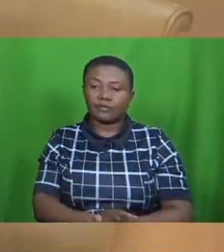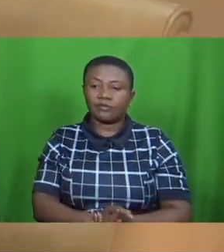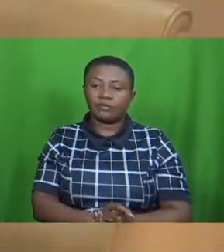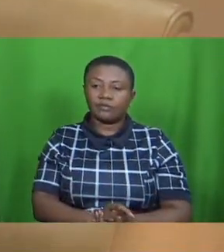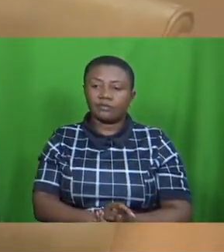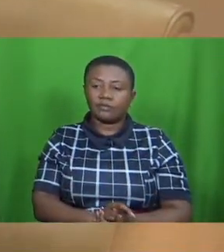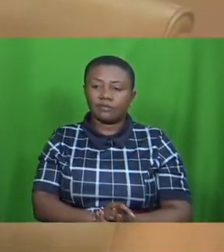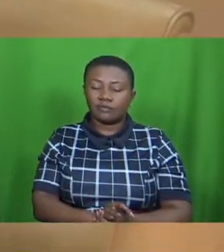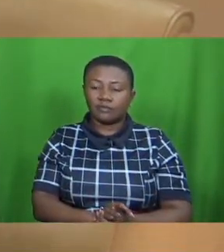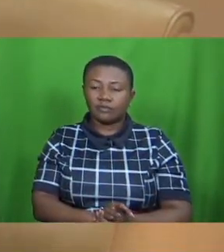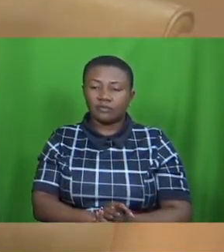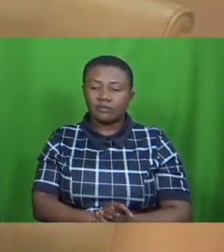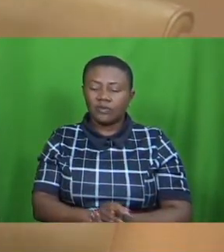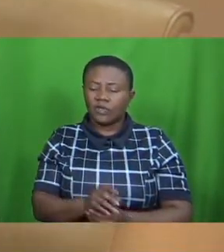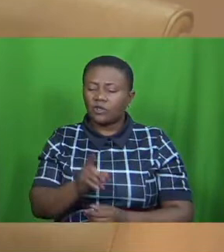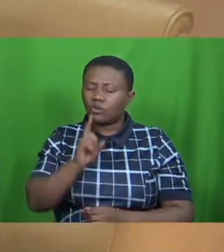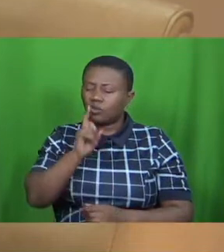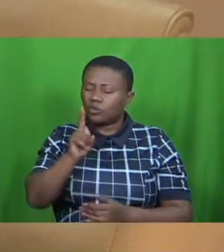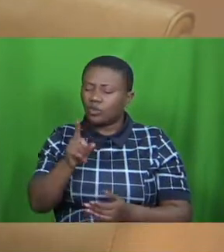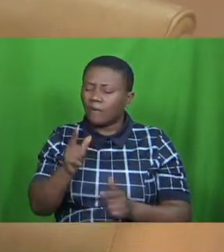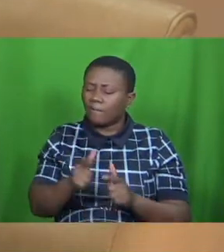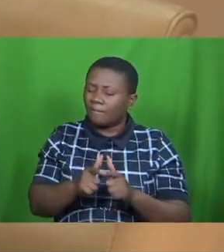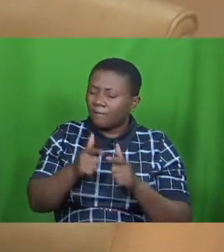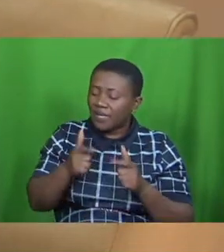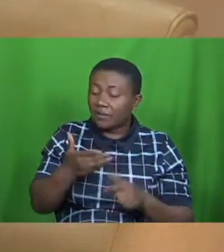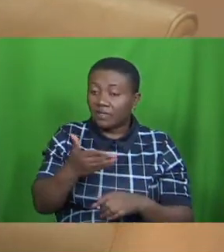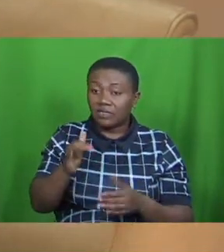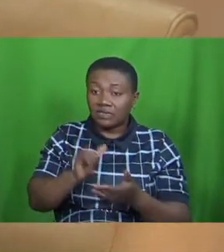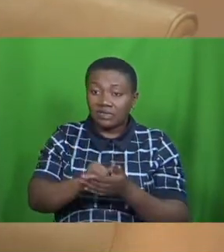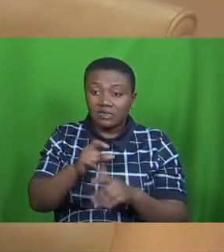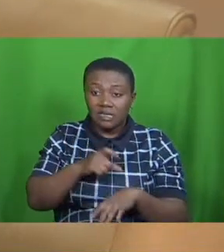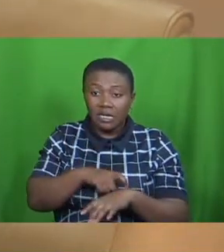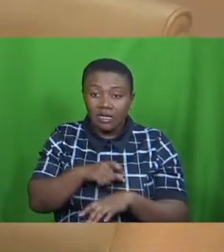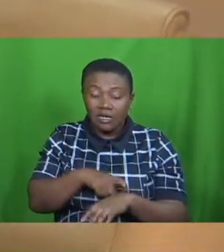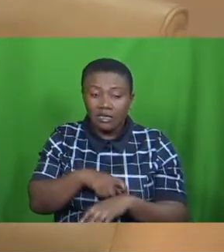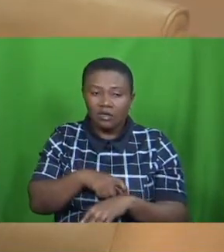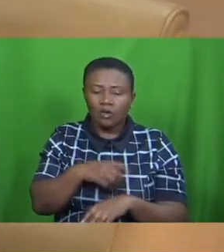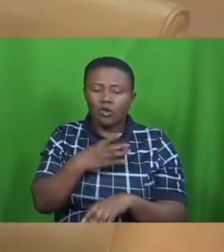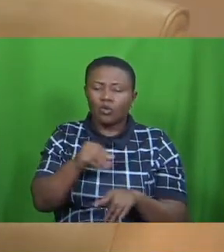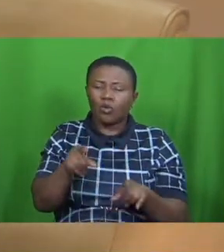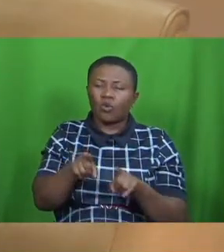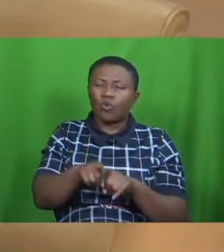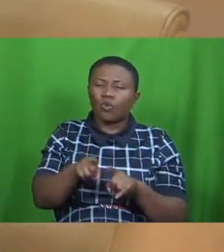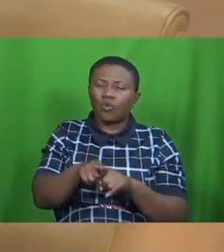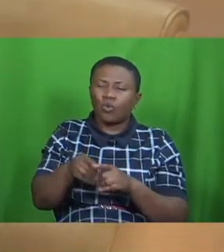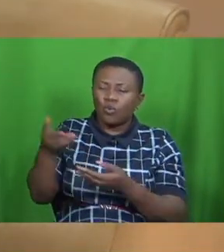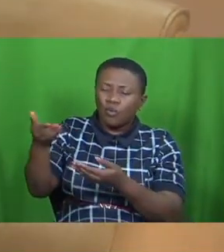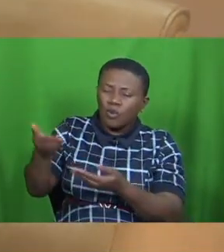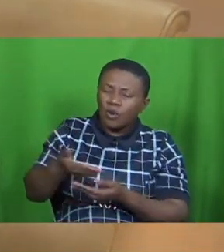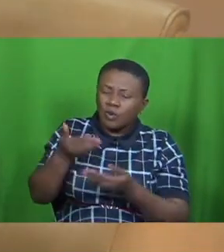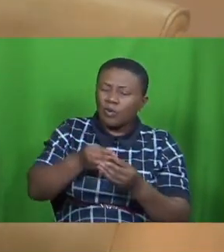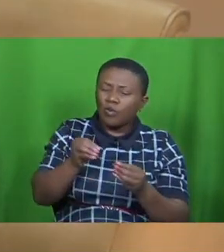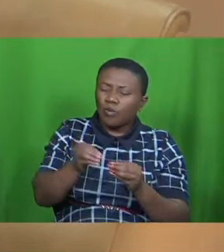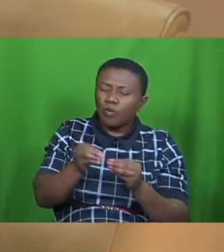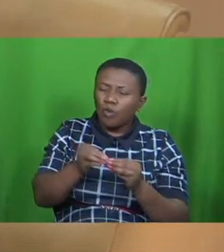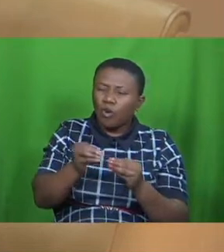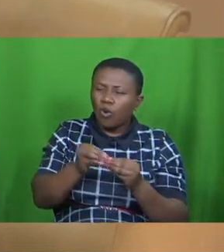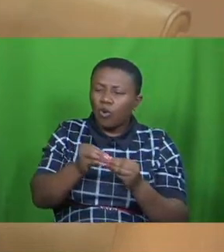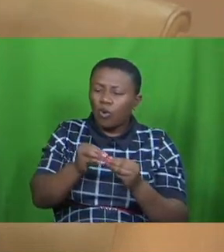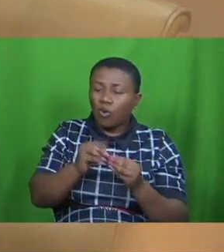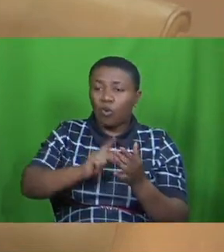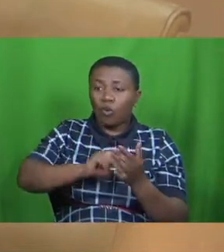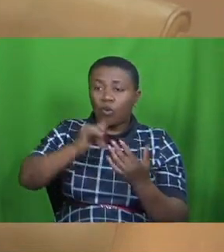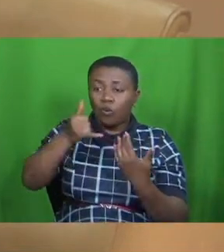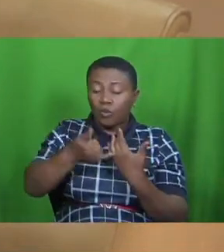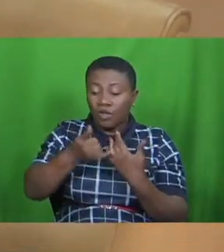This was a big feat at the time. He initiated a number of developmental projects during his tenure as a